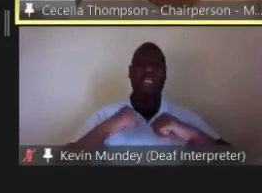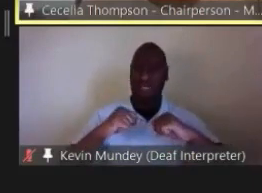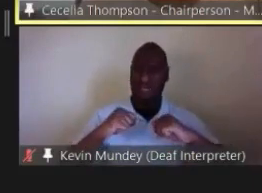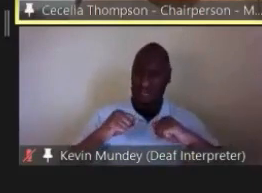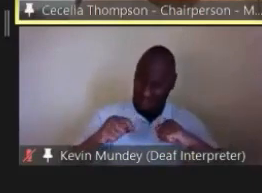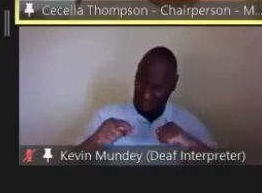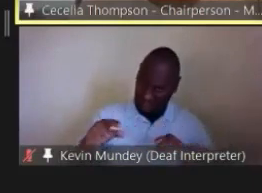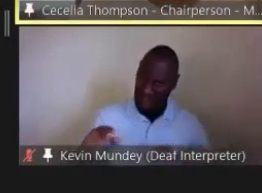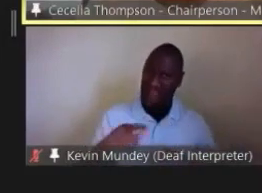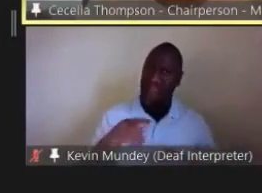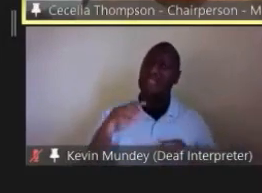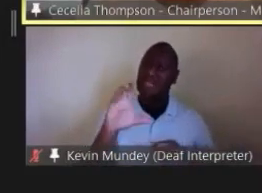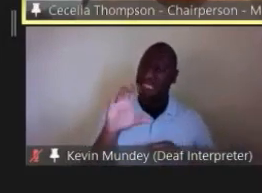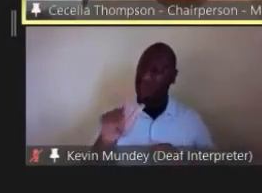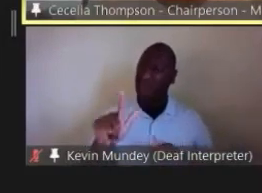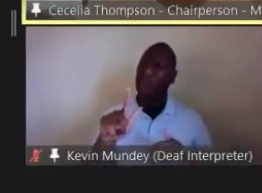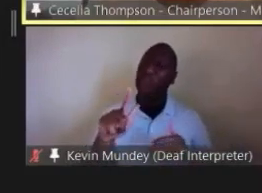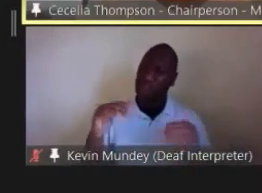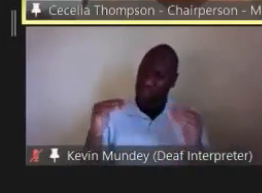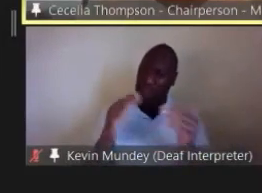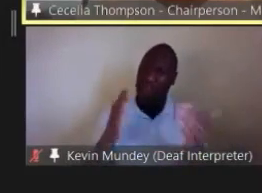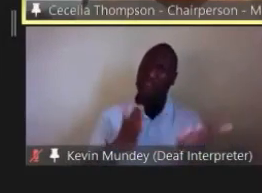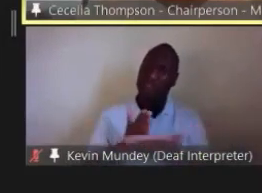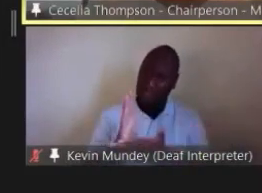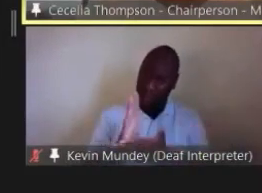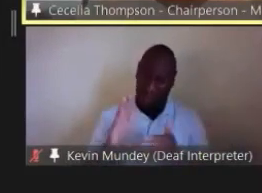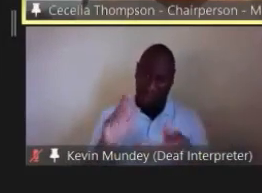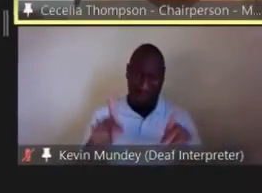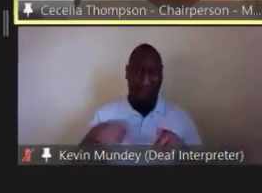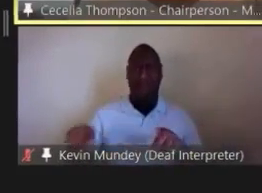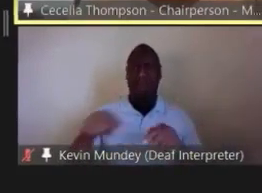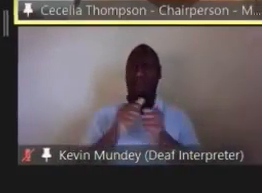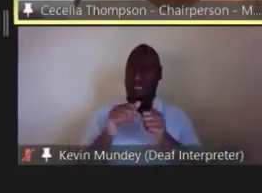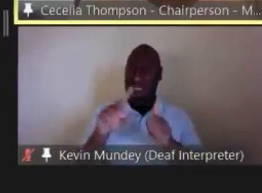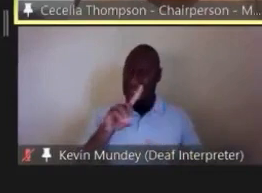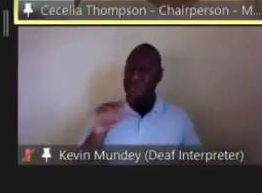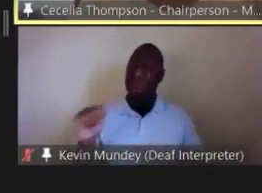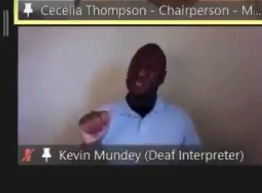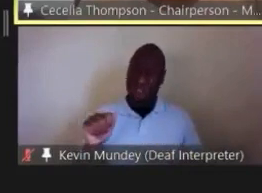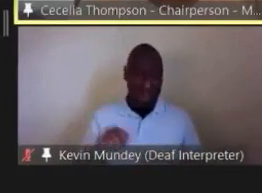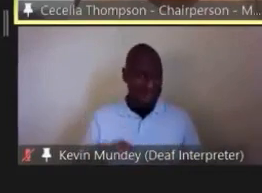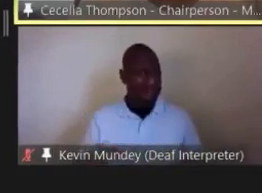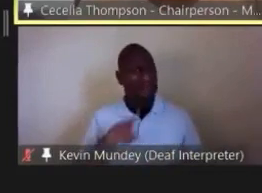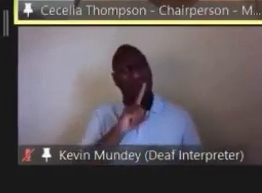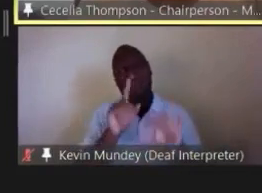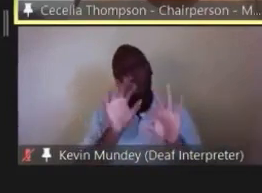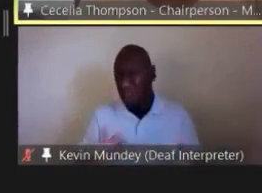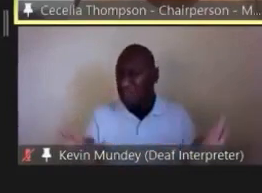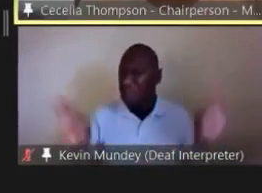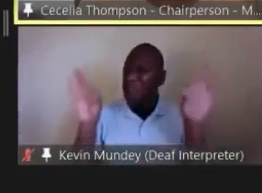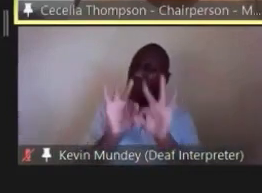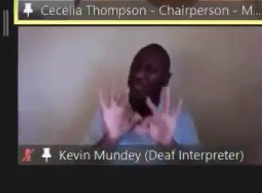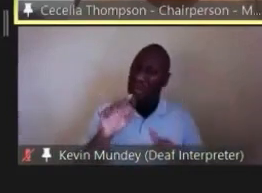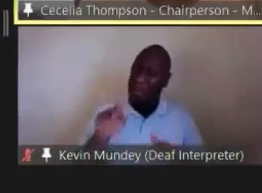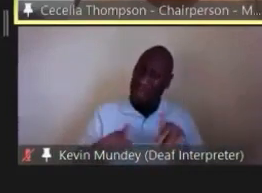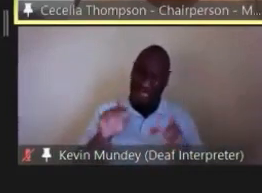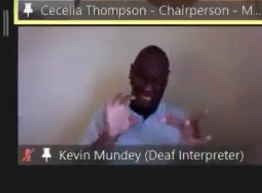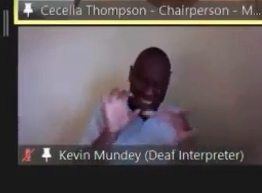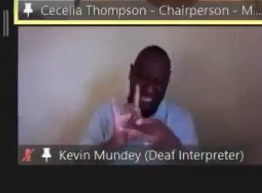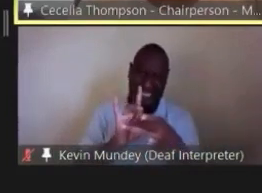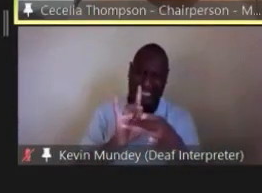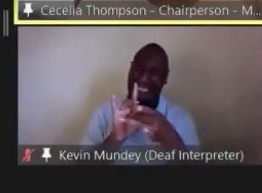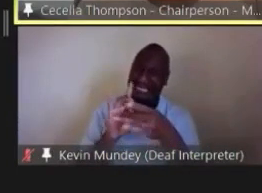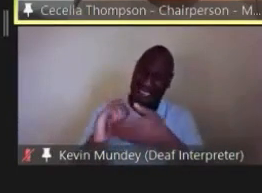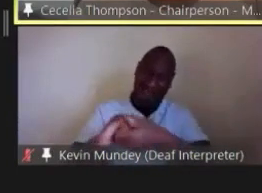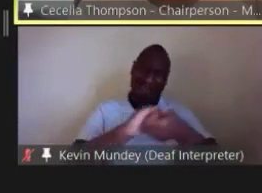with disabilities. It is important for residents to stay connected to what is happening across